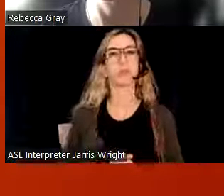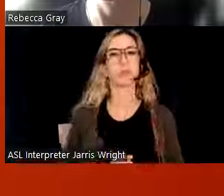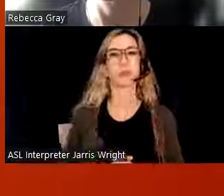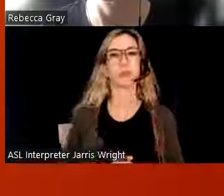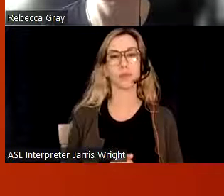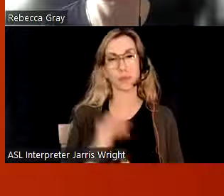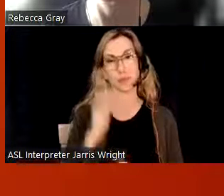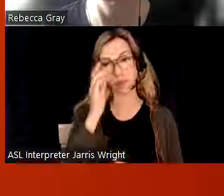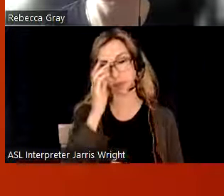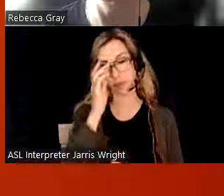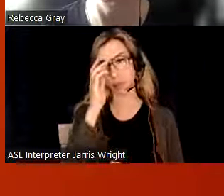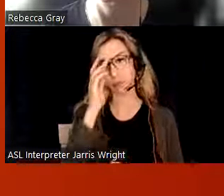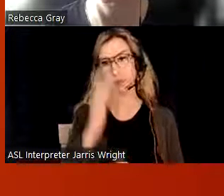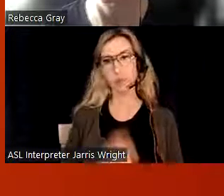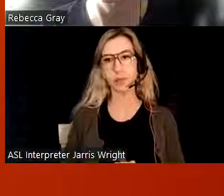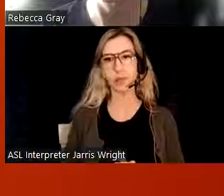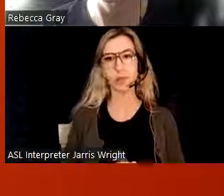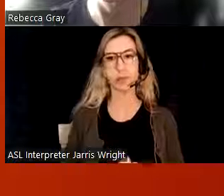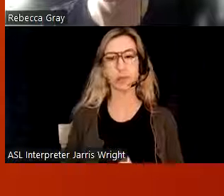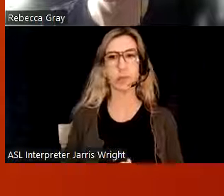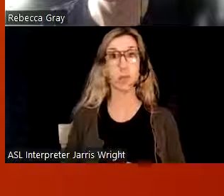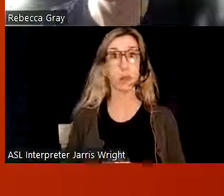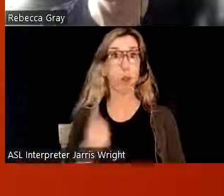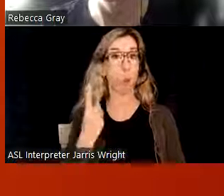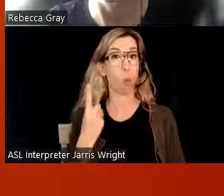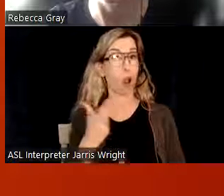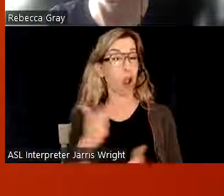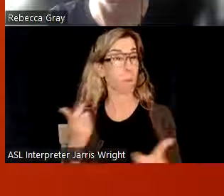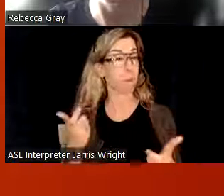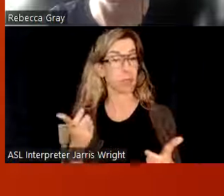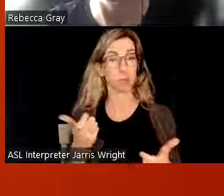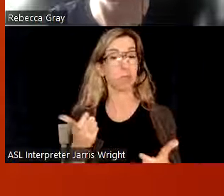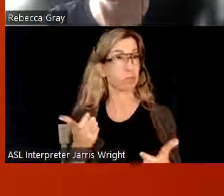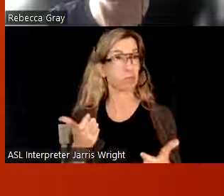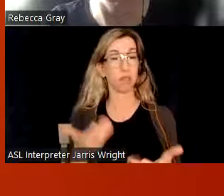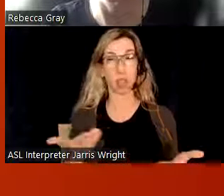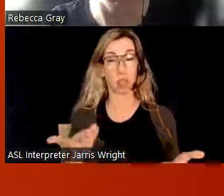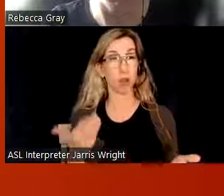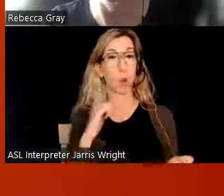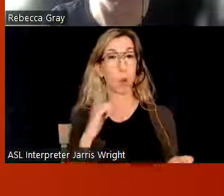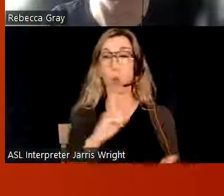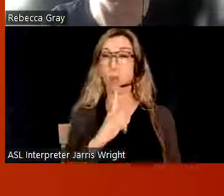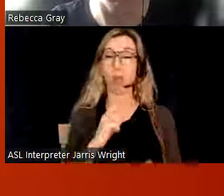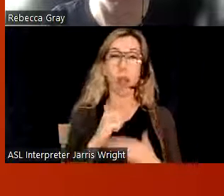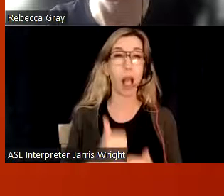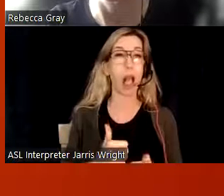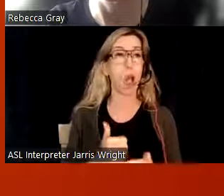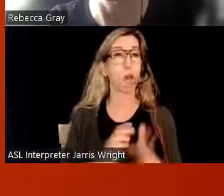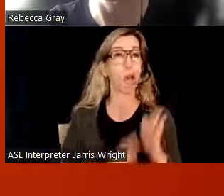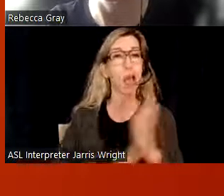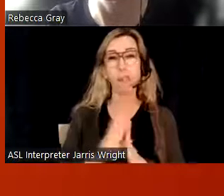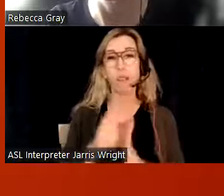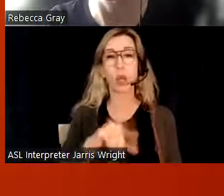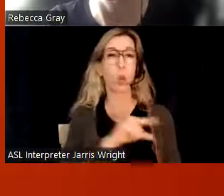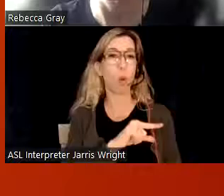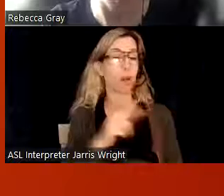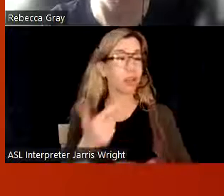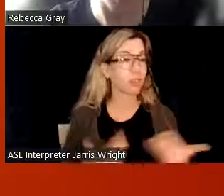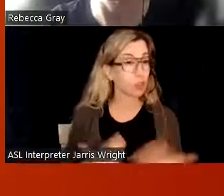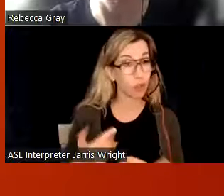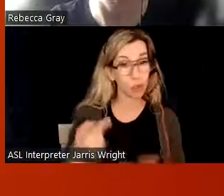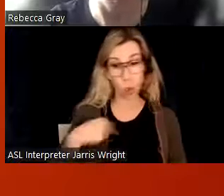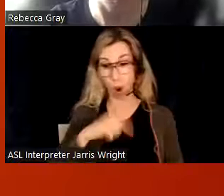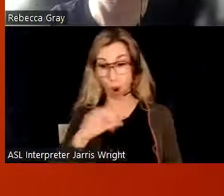I think would really help elevate the quality of service for our organization, and I'm sure others,